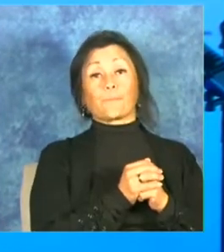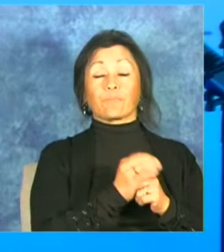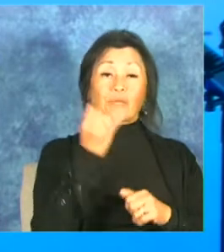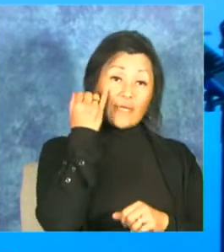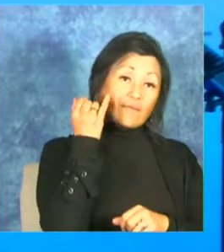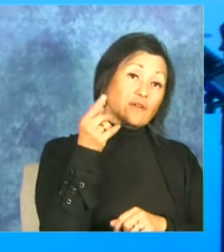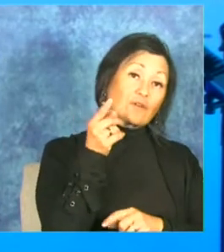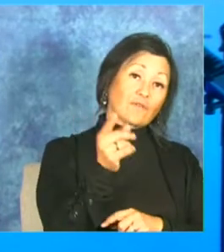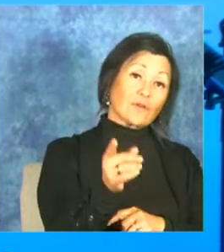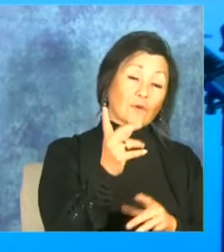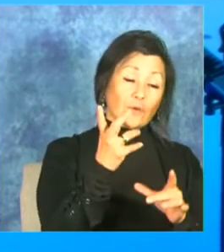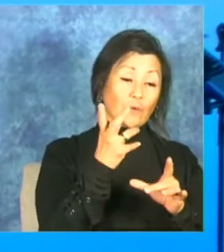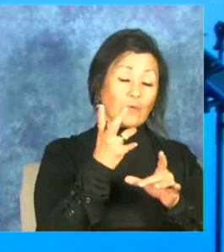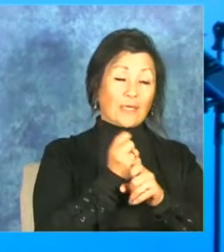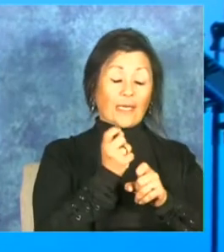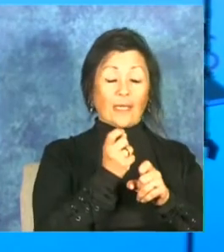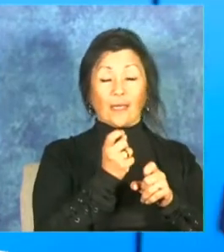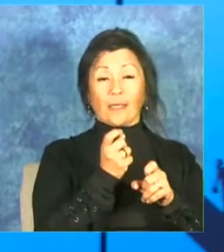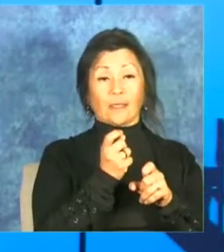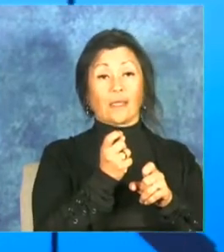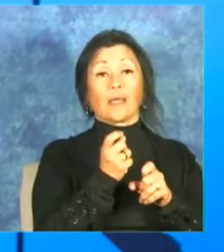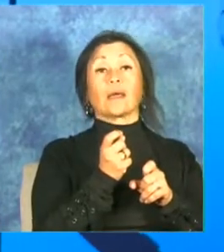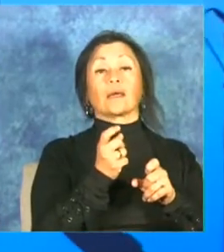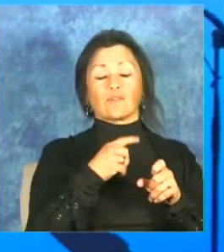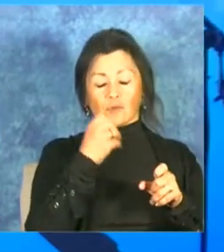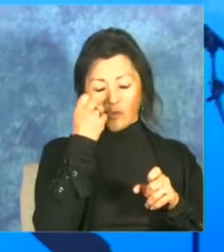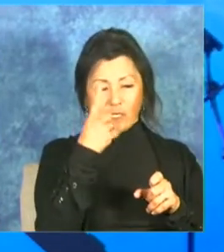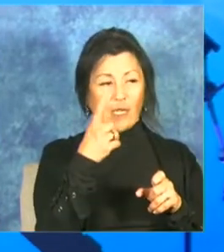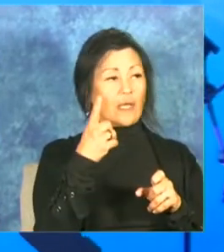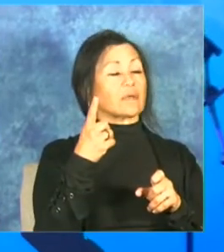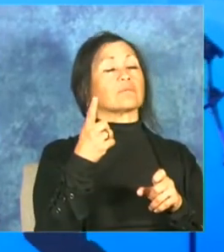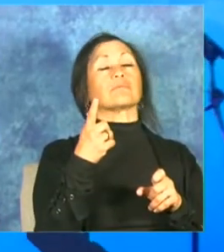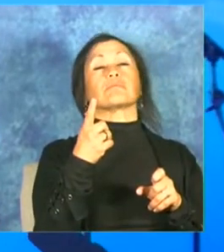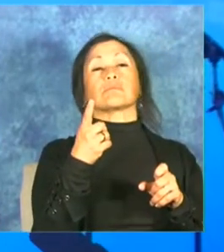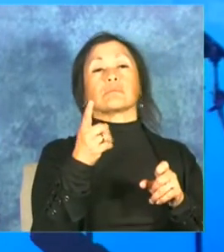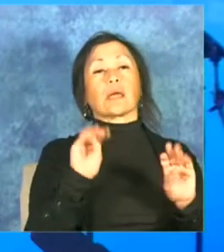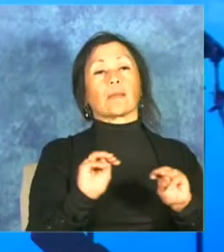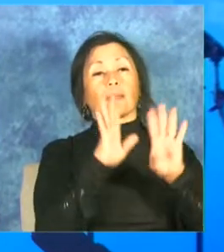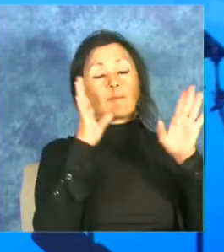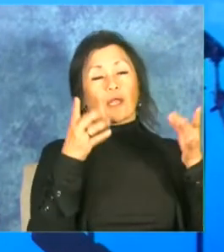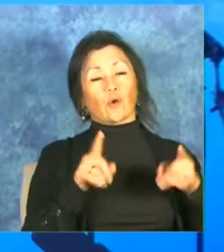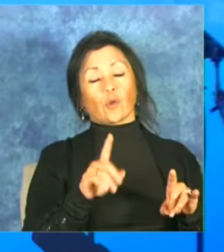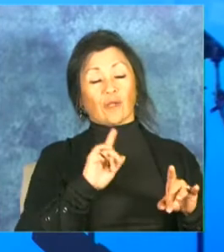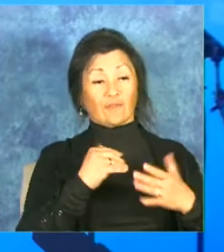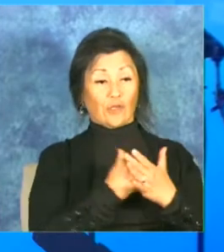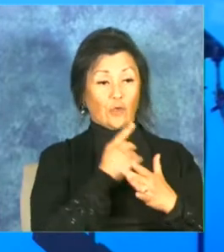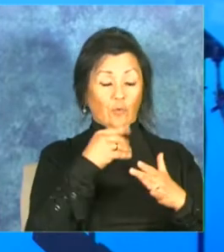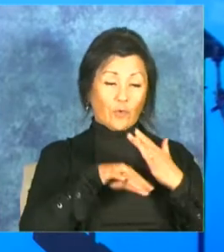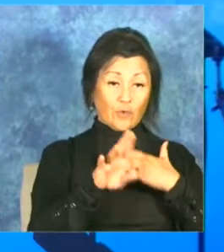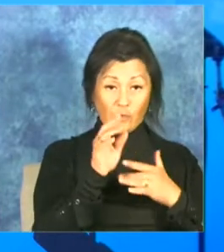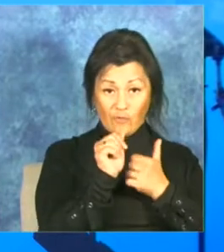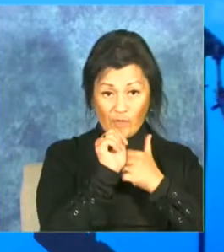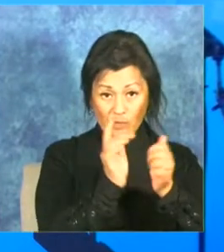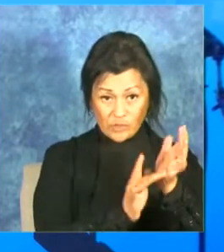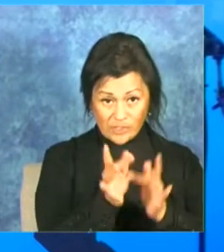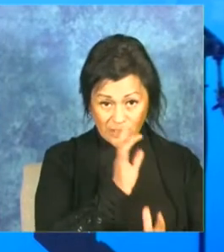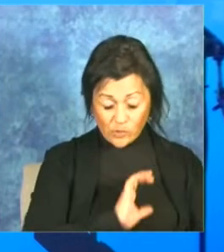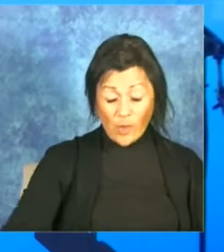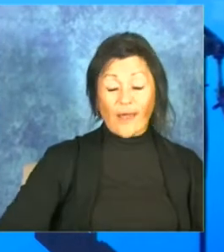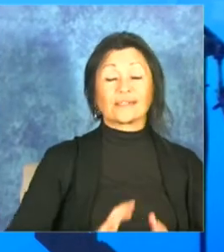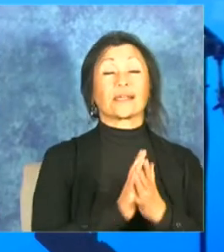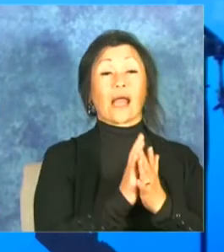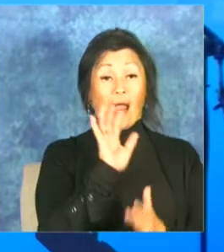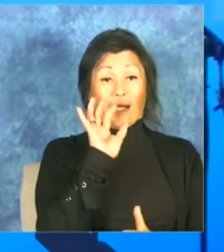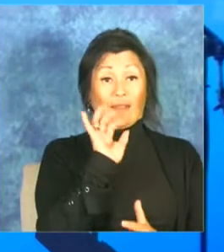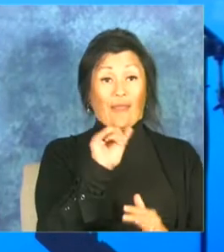If you receive the miracle of the new birth, in other words, you become a true Christian, a follower of Christ,